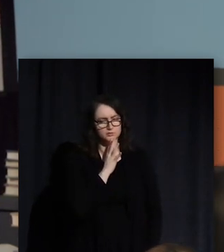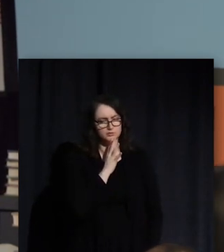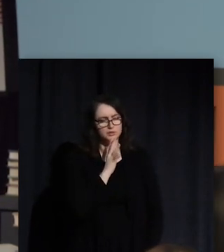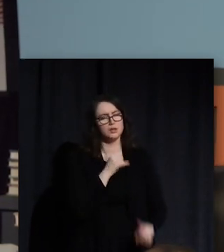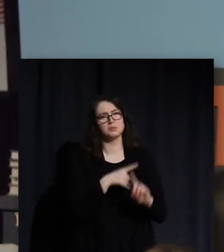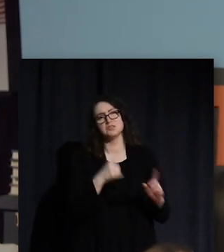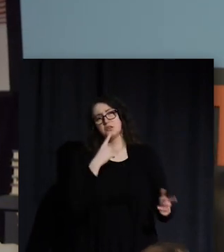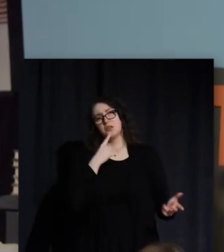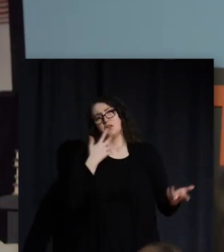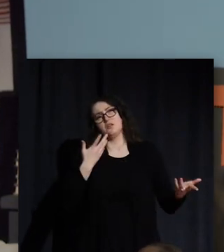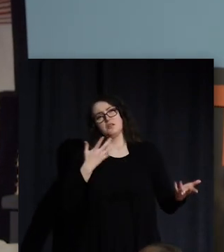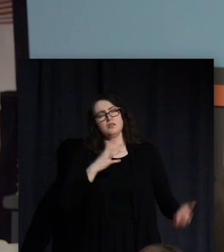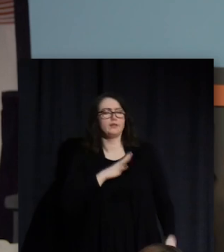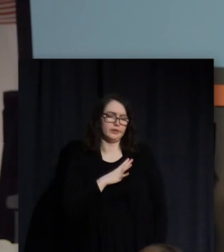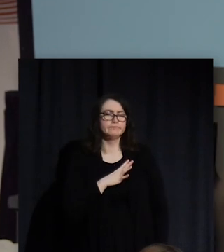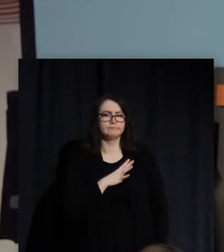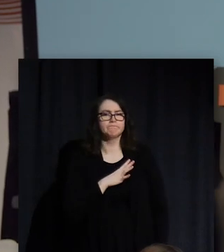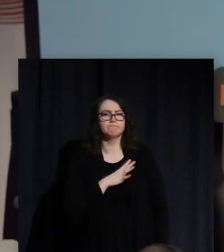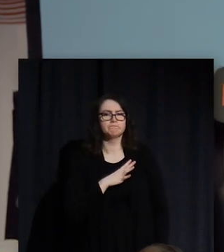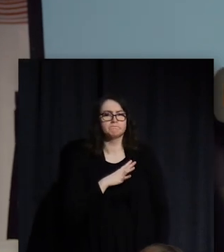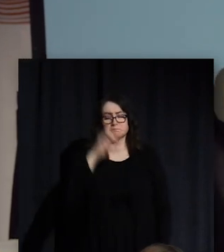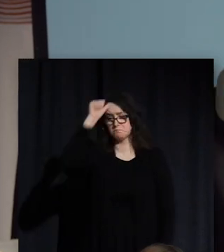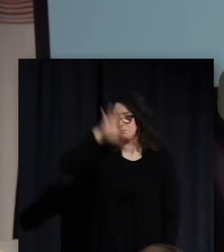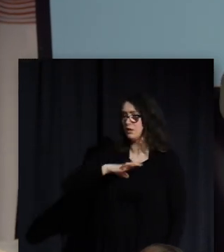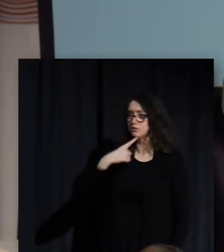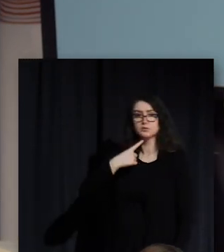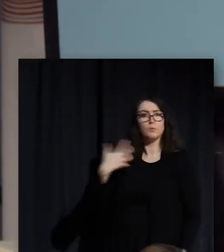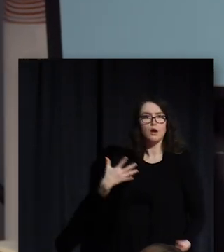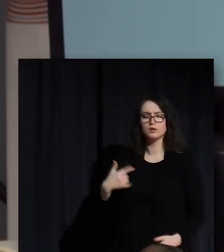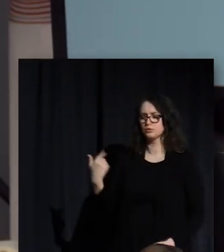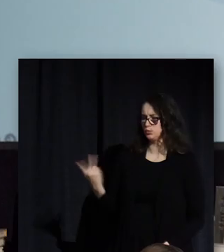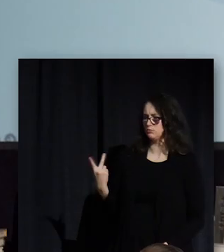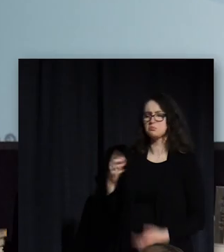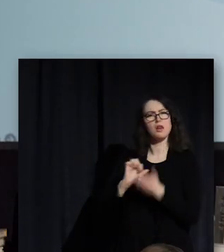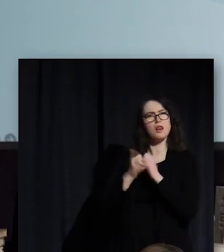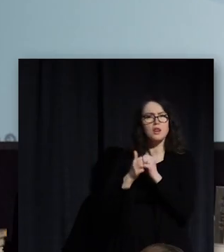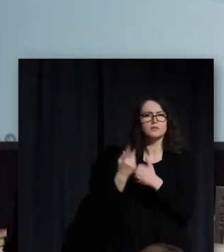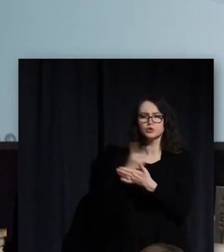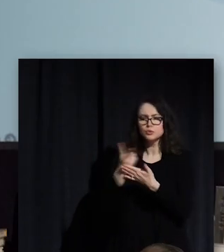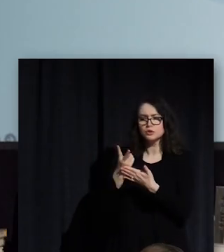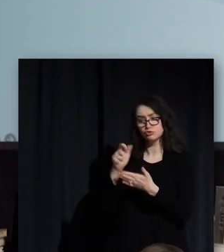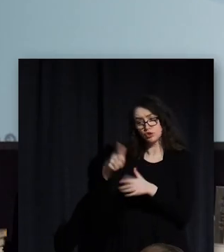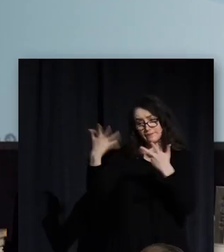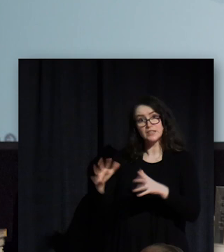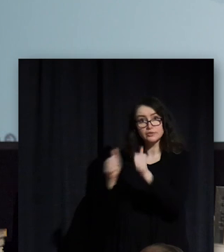But I say, "Okay." He says, "We've been battling for 2 weeks. Let's just finish this